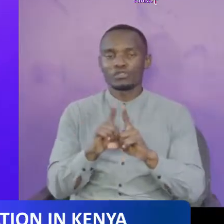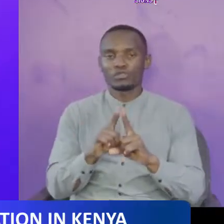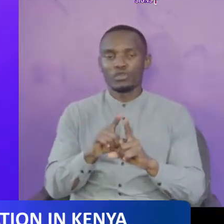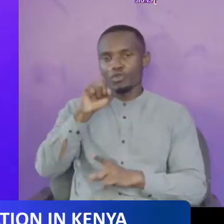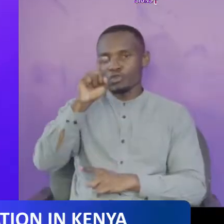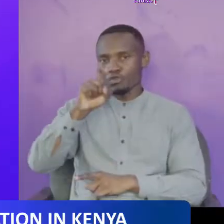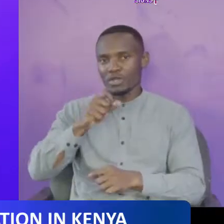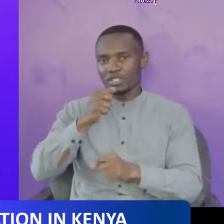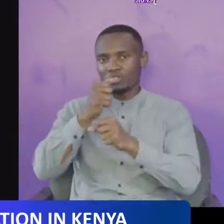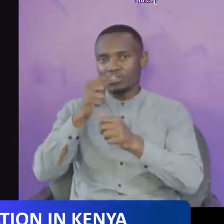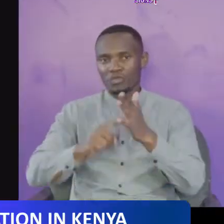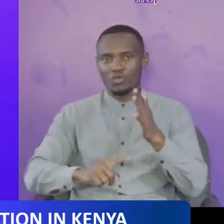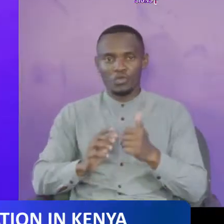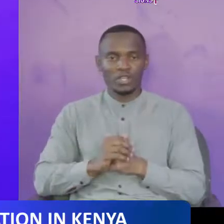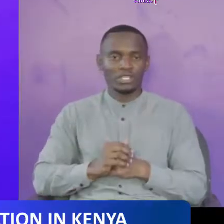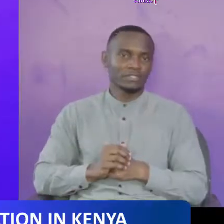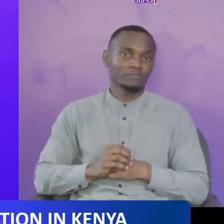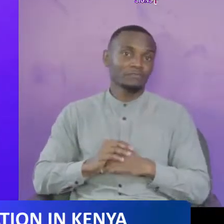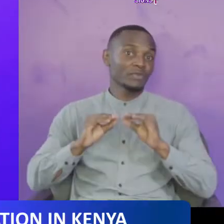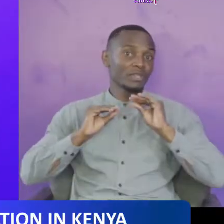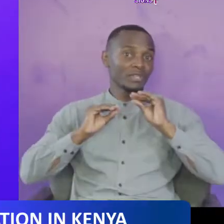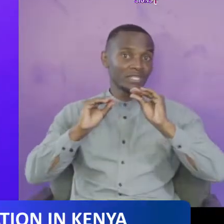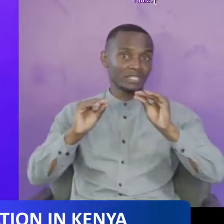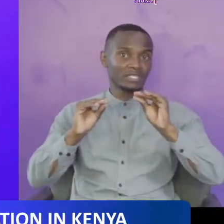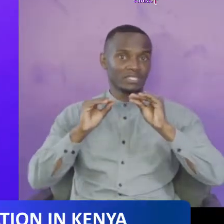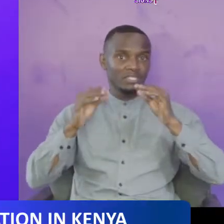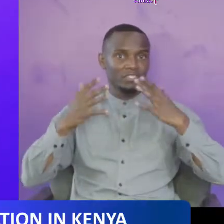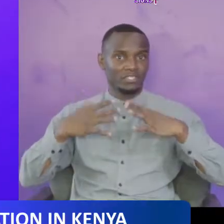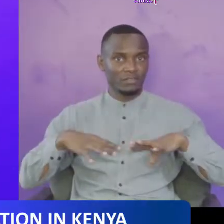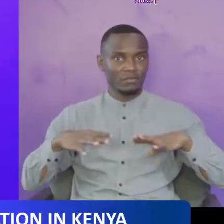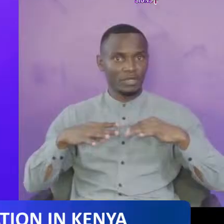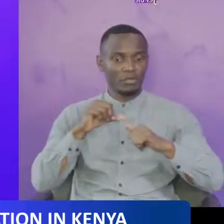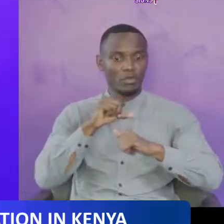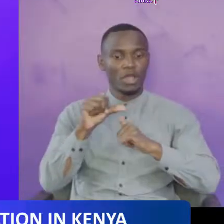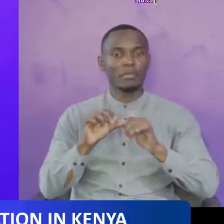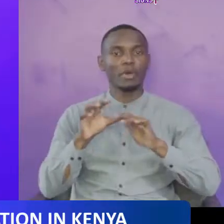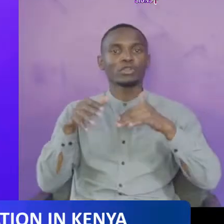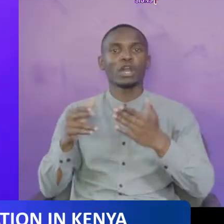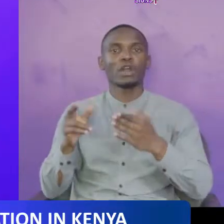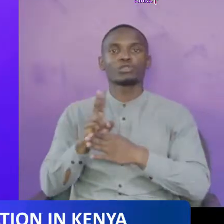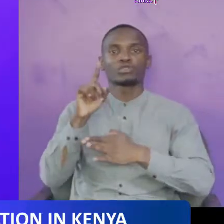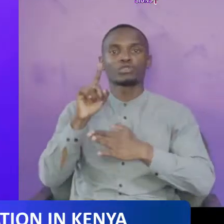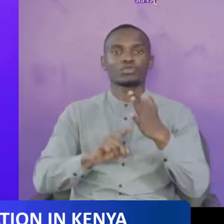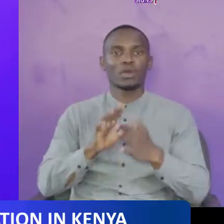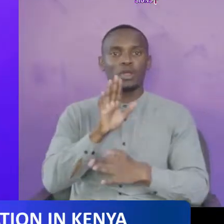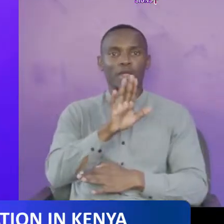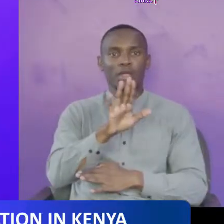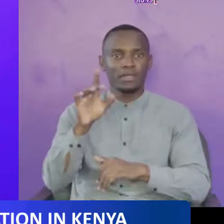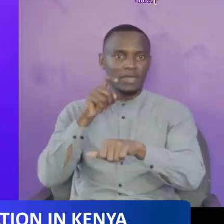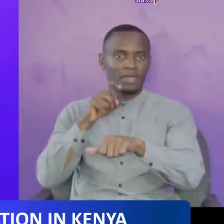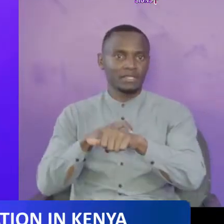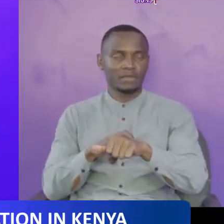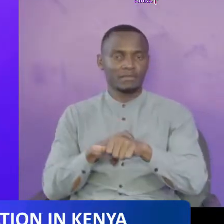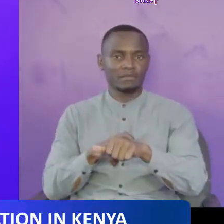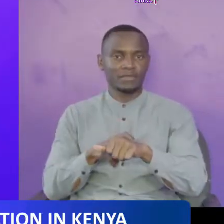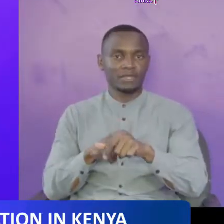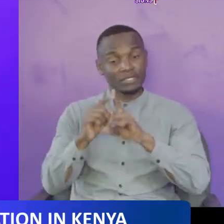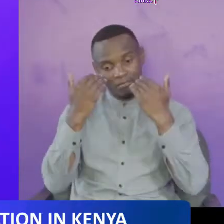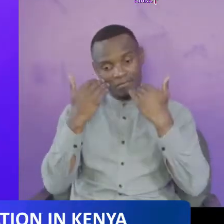teach people on how to utilize their time. It has to be taught. Even I need to be